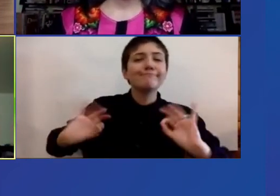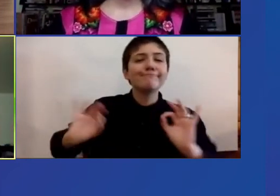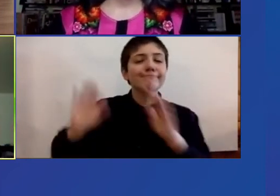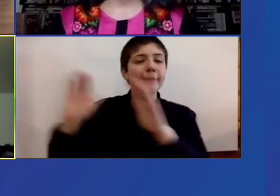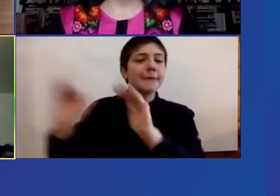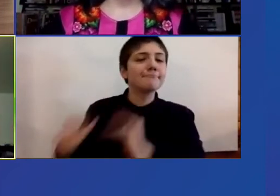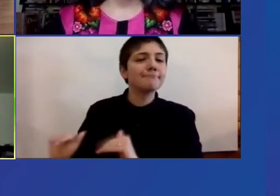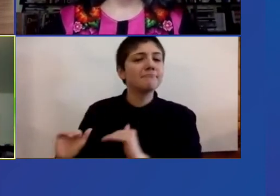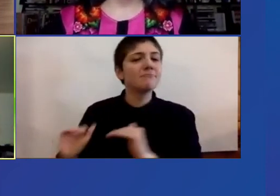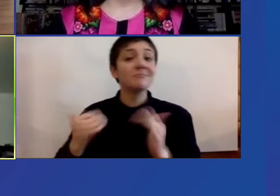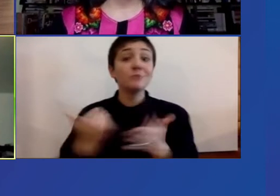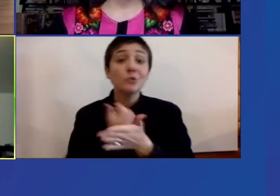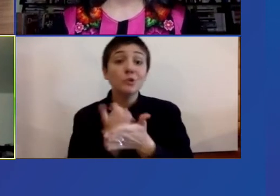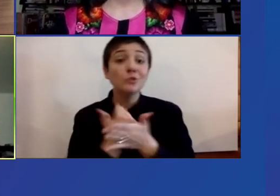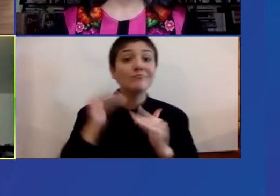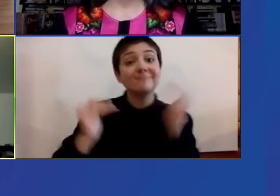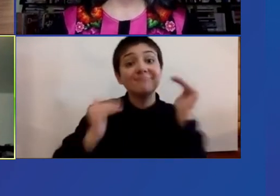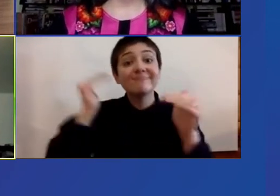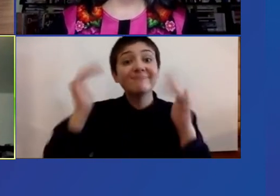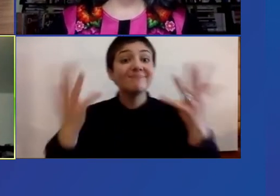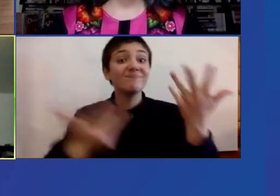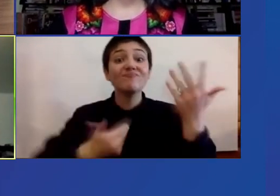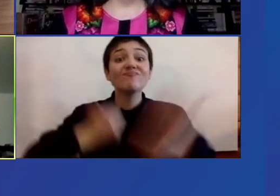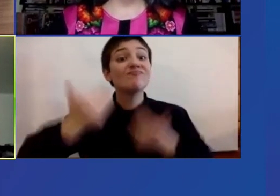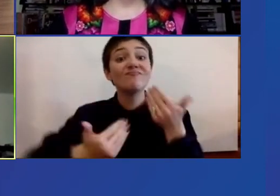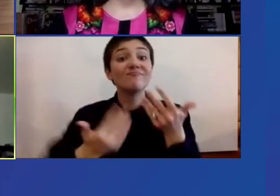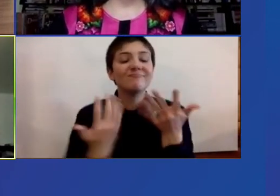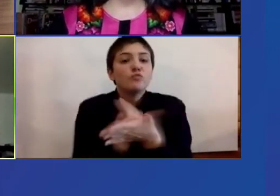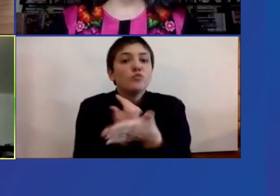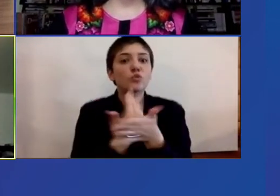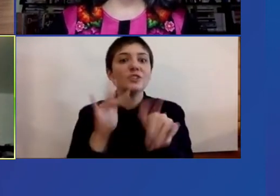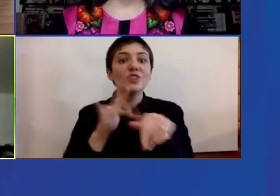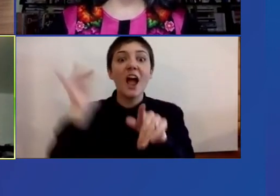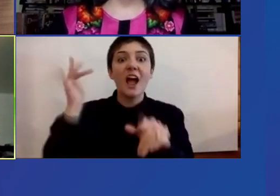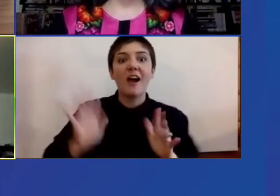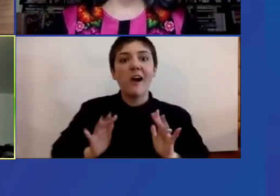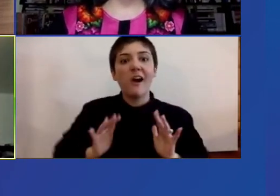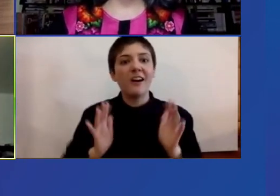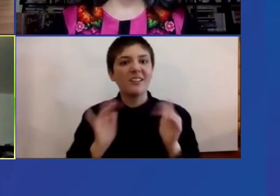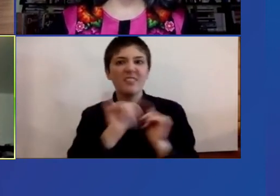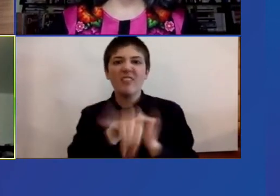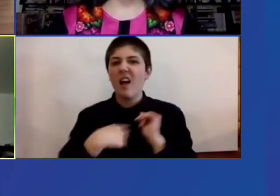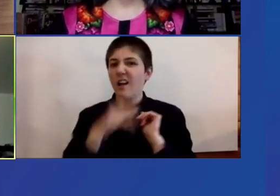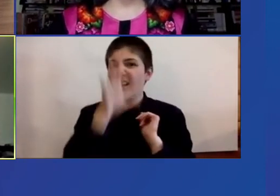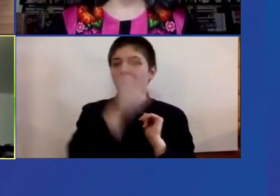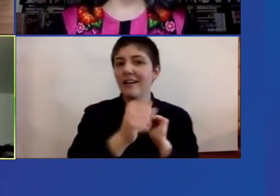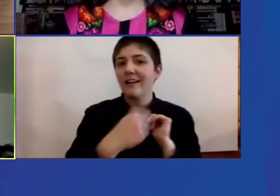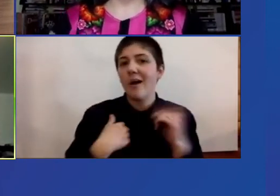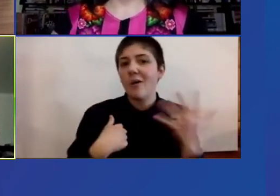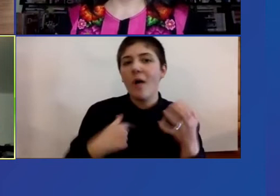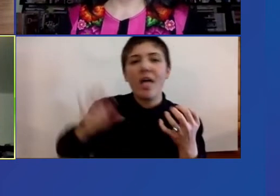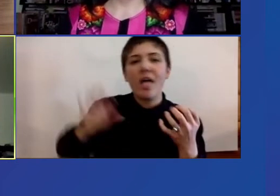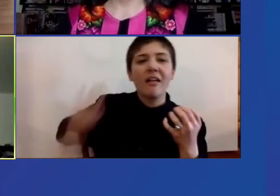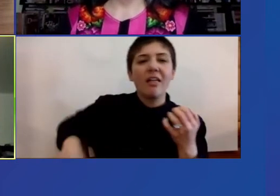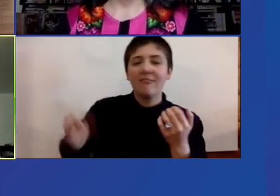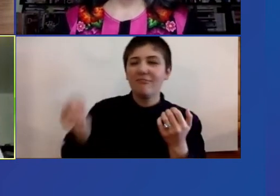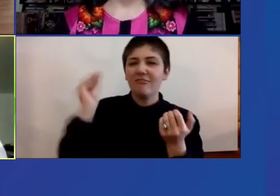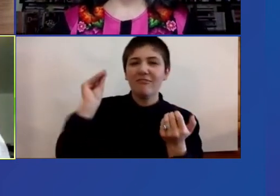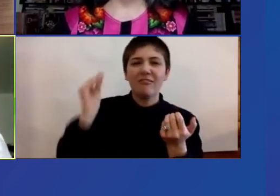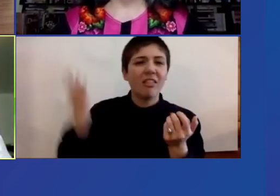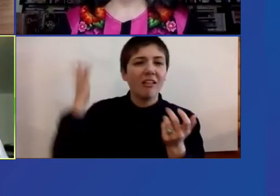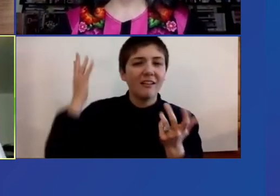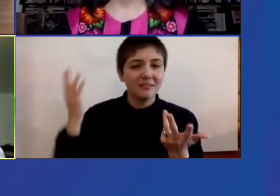on to the new thing. It's the new thing that is the shiny thing, that is the desirable thing. But for us